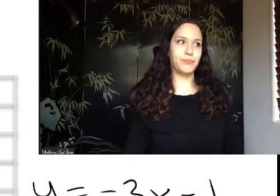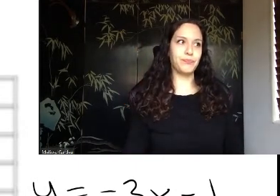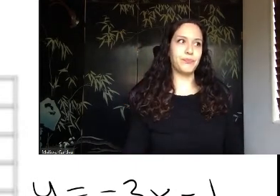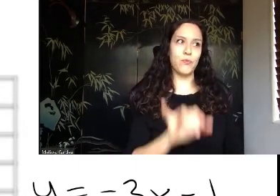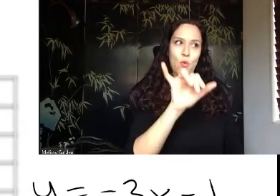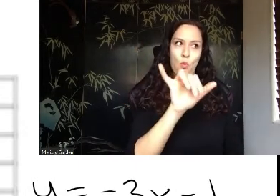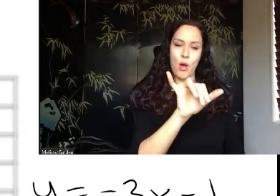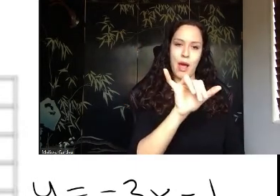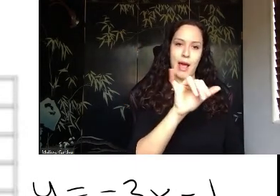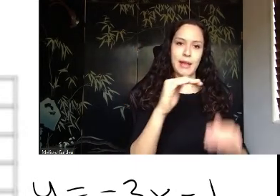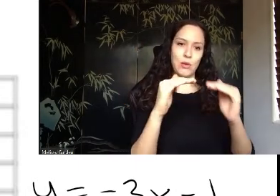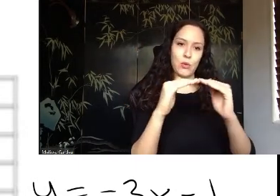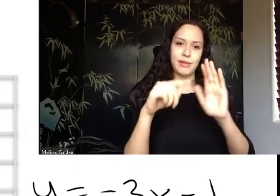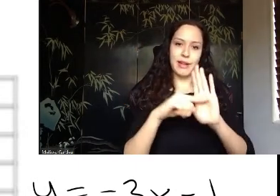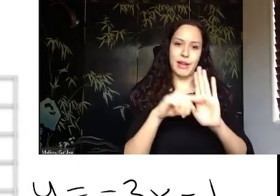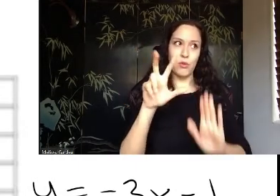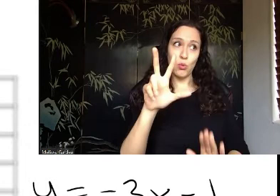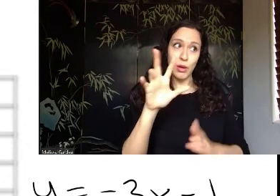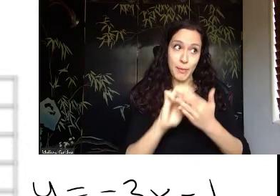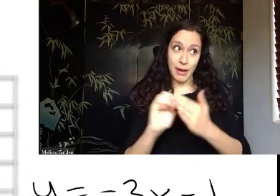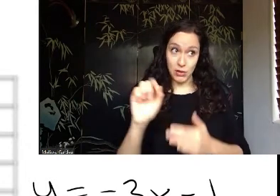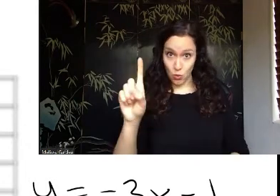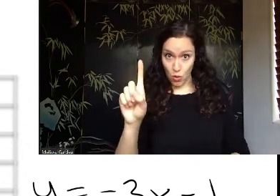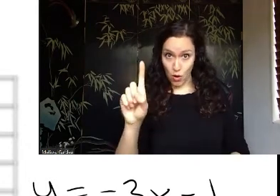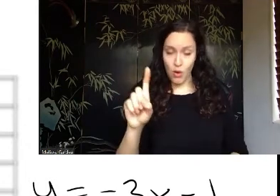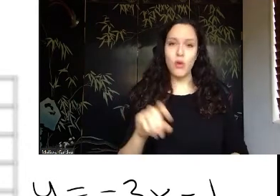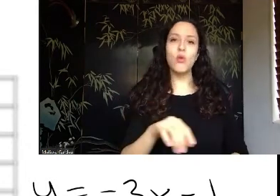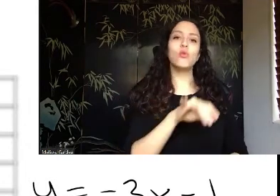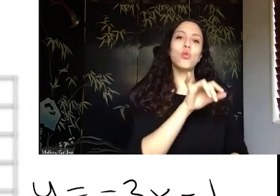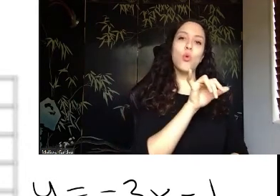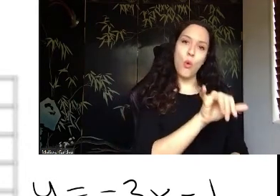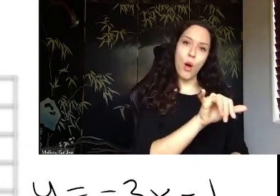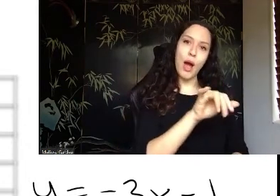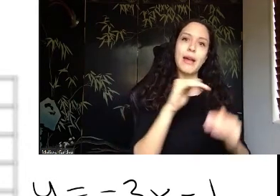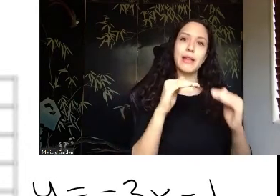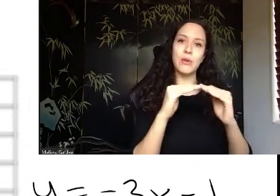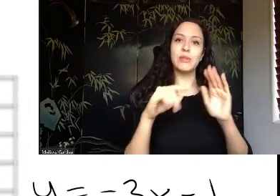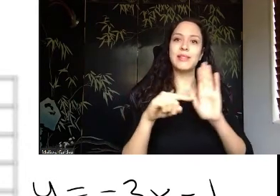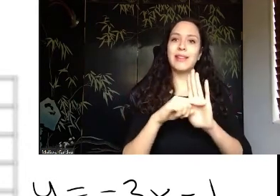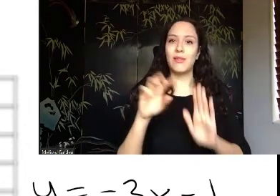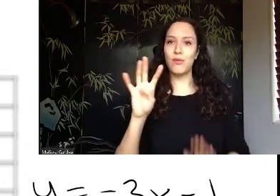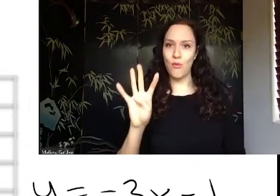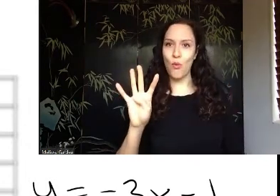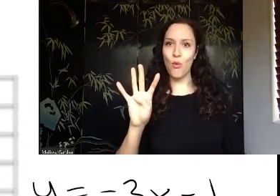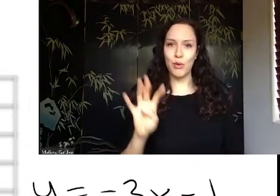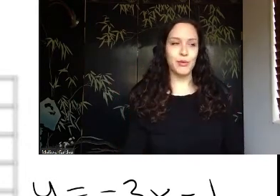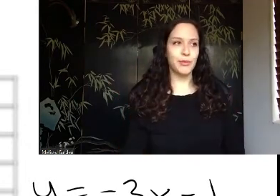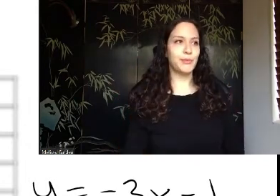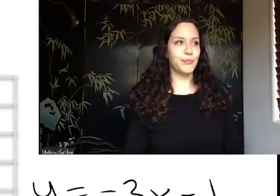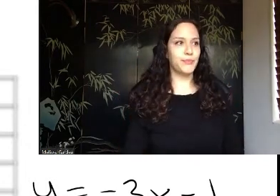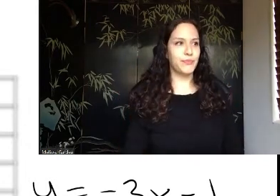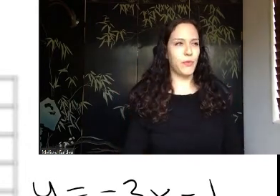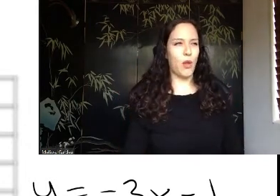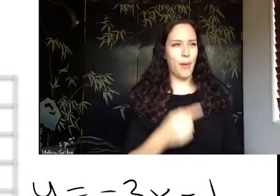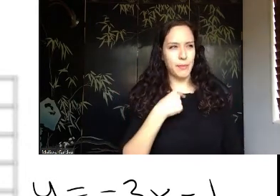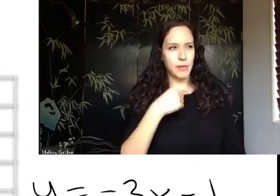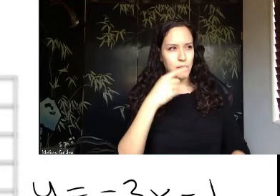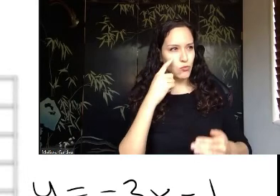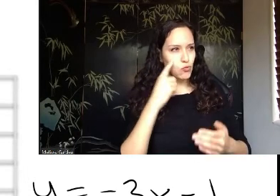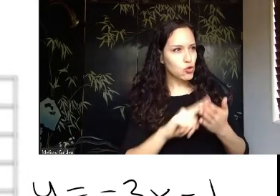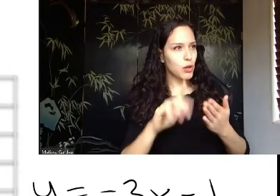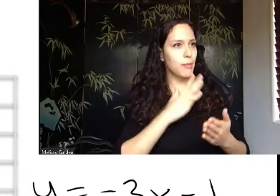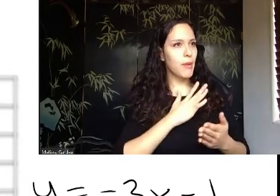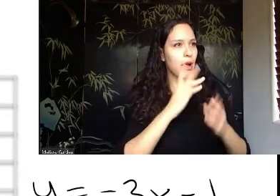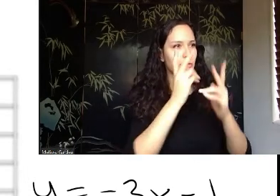y equals negative 3 minus 1, so y equals negative 4. Okay, and let me just check my work.